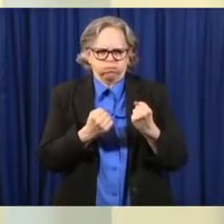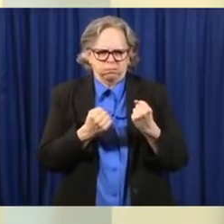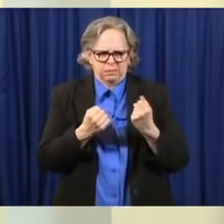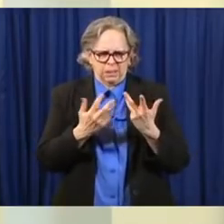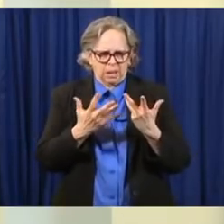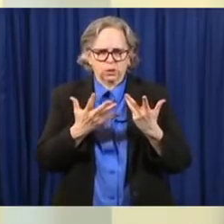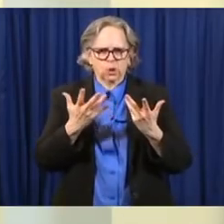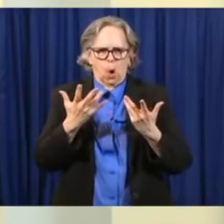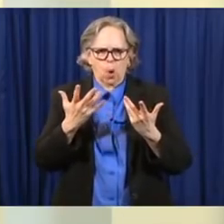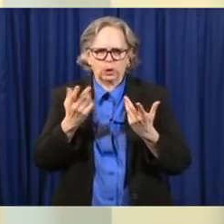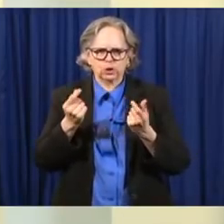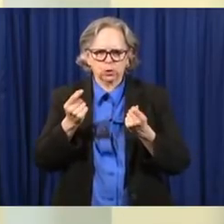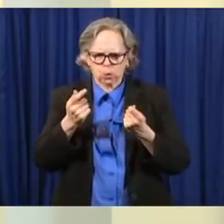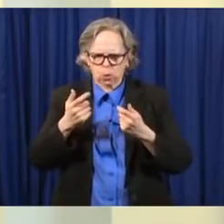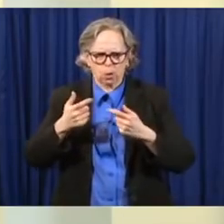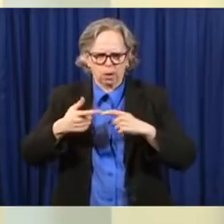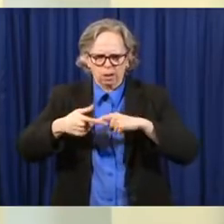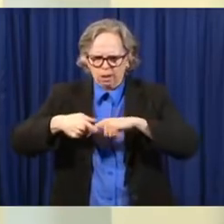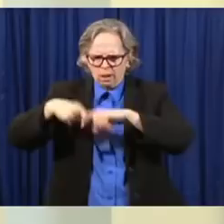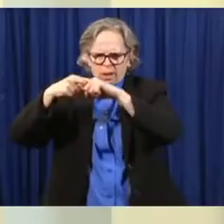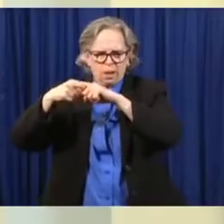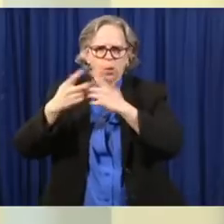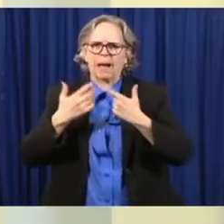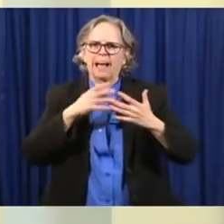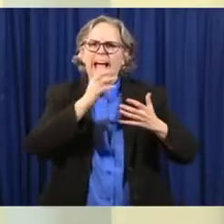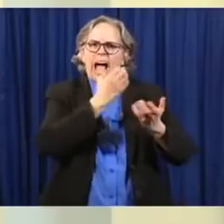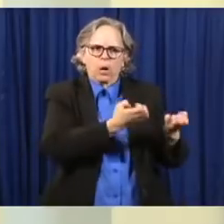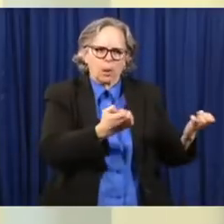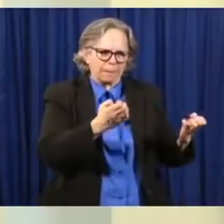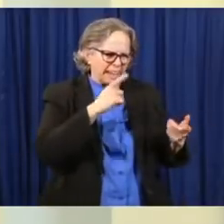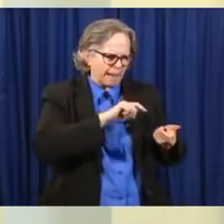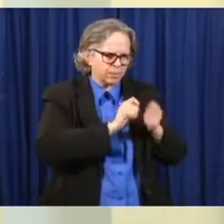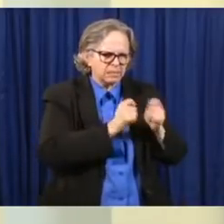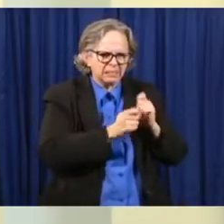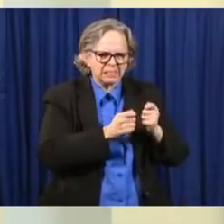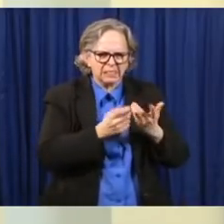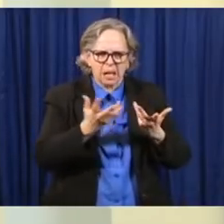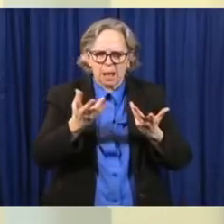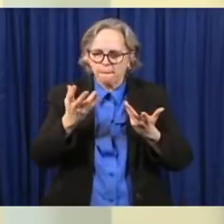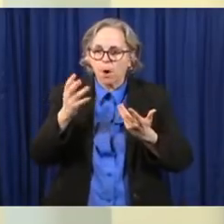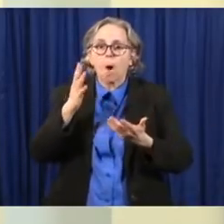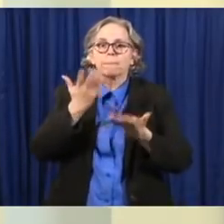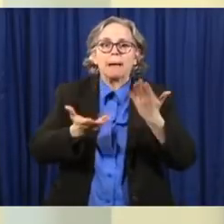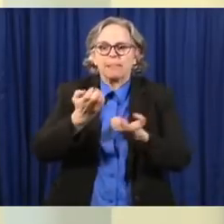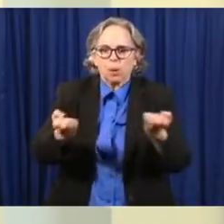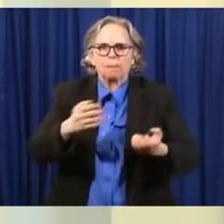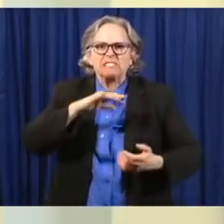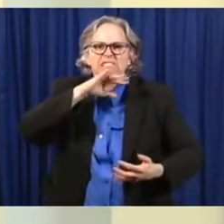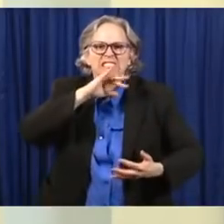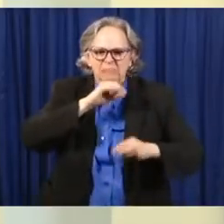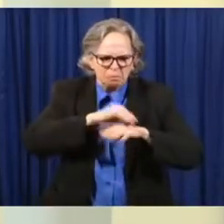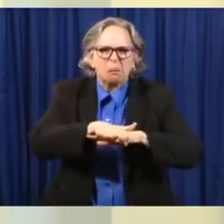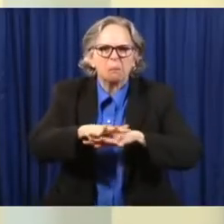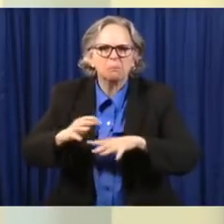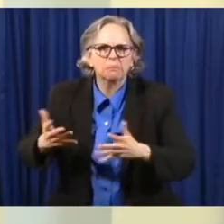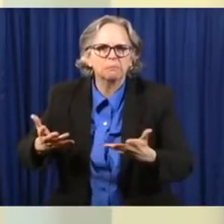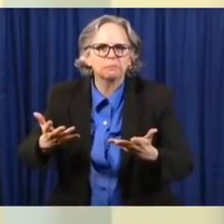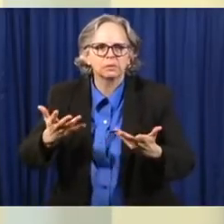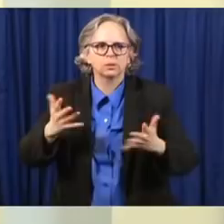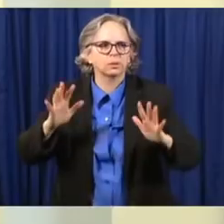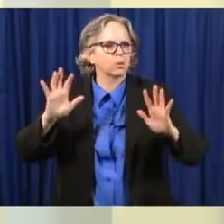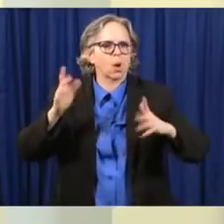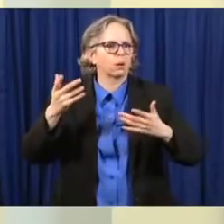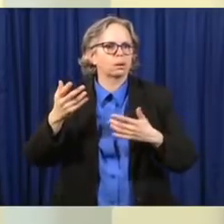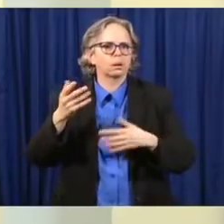because it actually contaminates equipment doing the testing. This virus is like your perfect science fiction invention. It